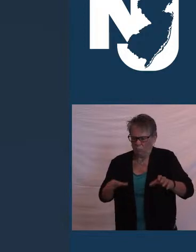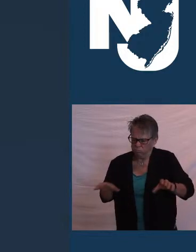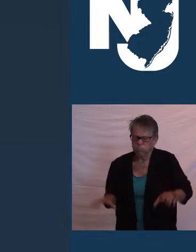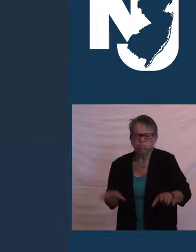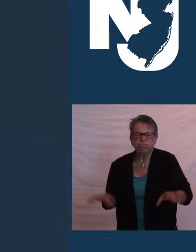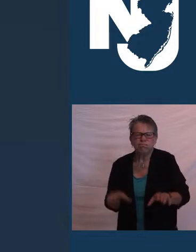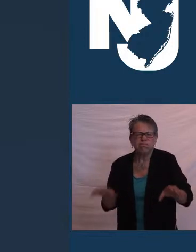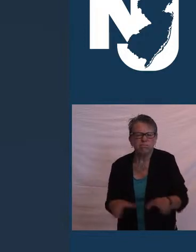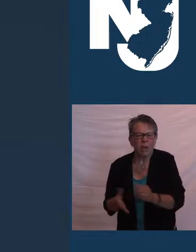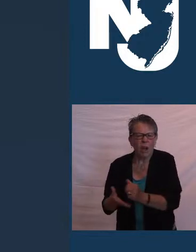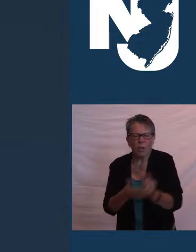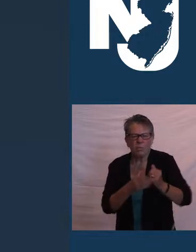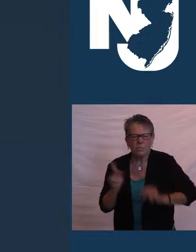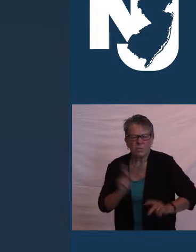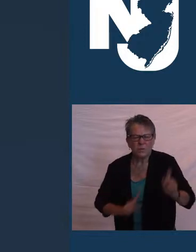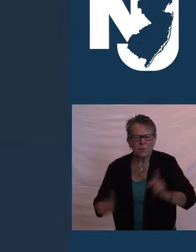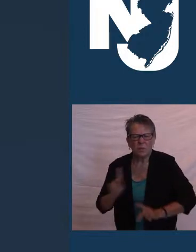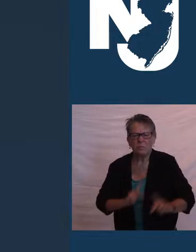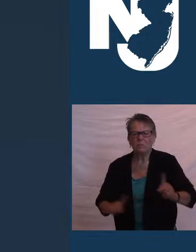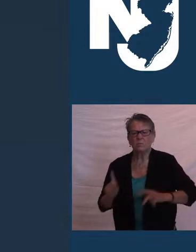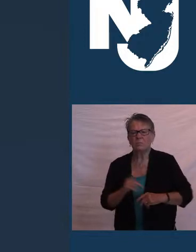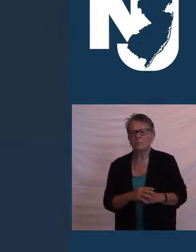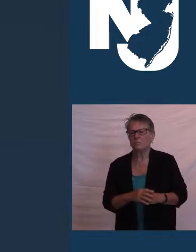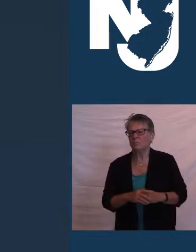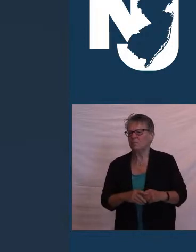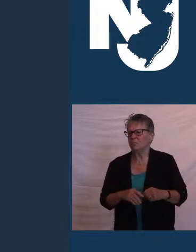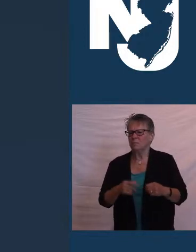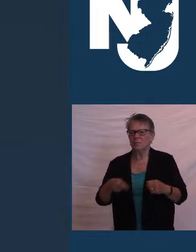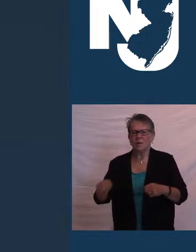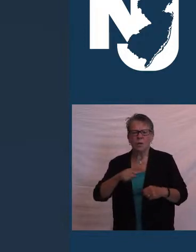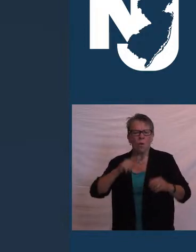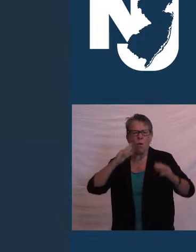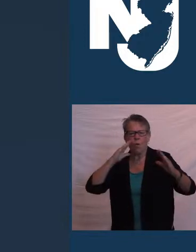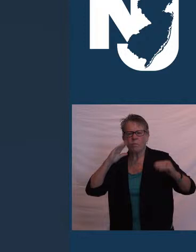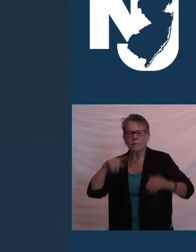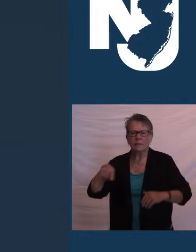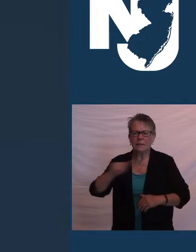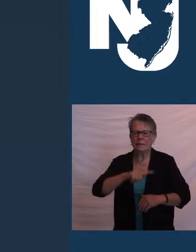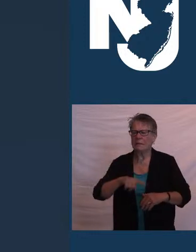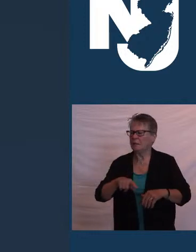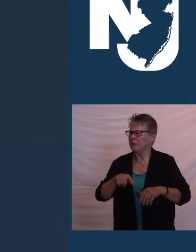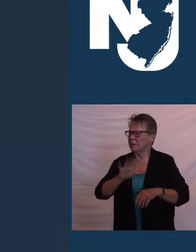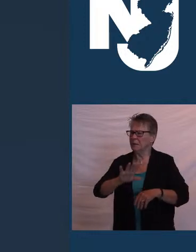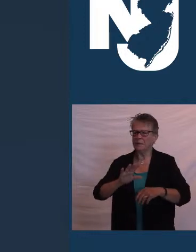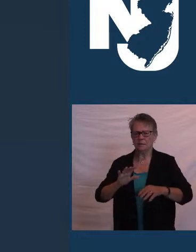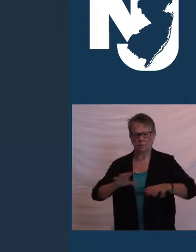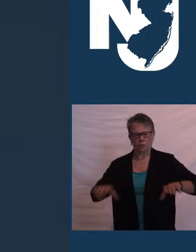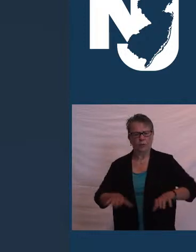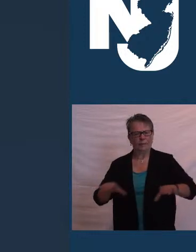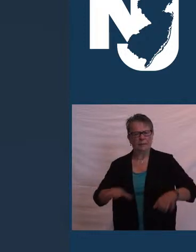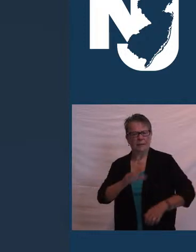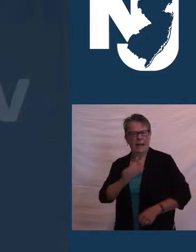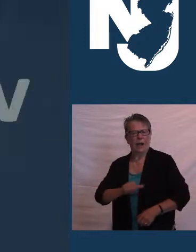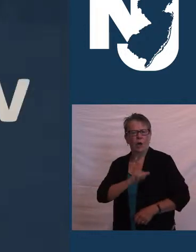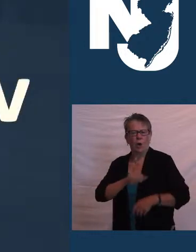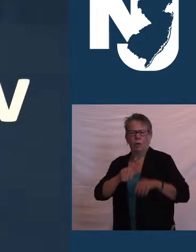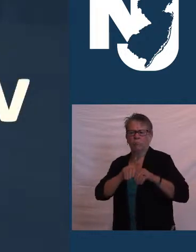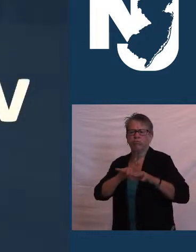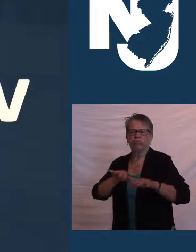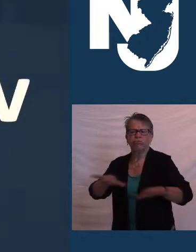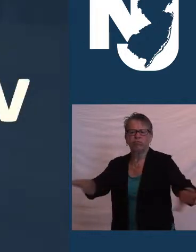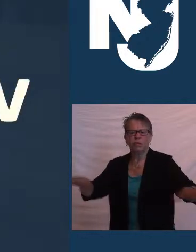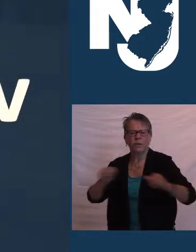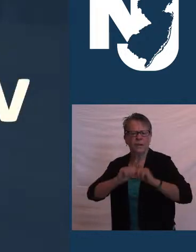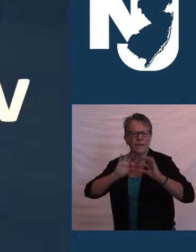left behind, but in the officers he served alongside, and may God bless and watch over him. We remember Robert, Lisa,